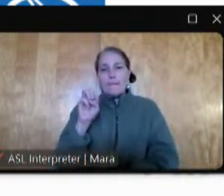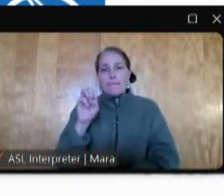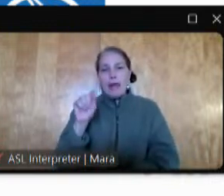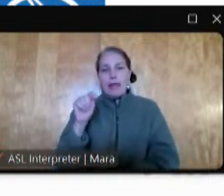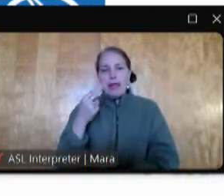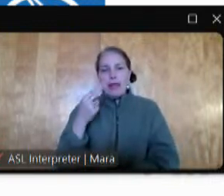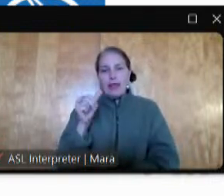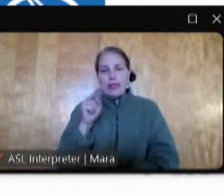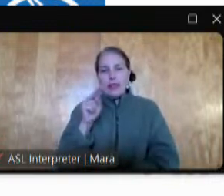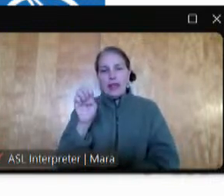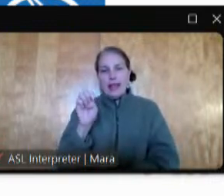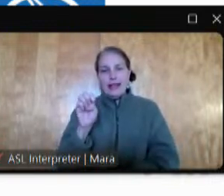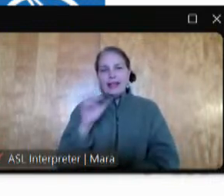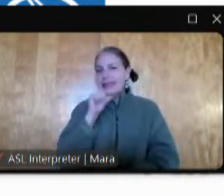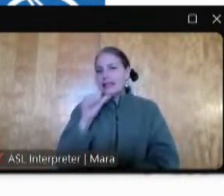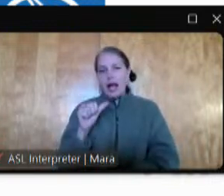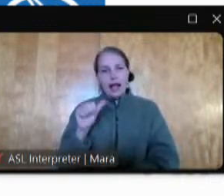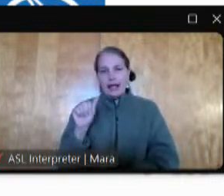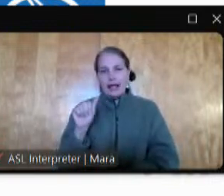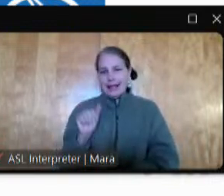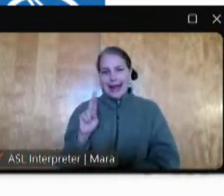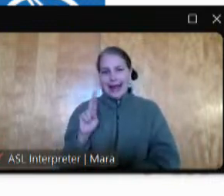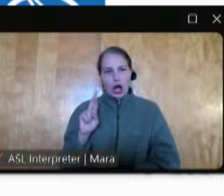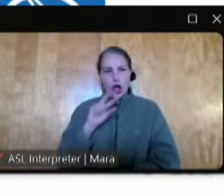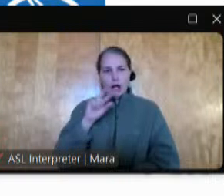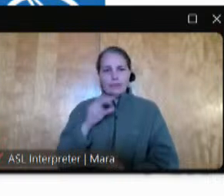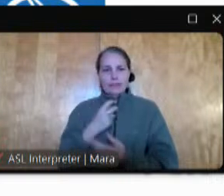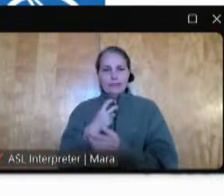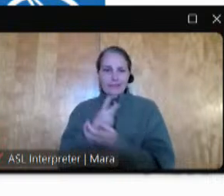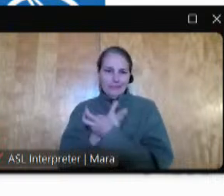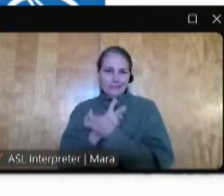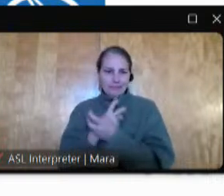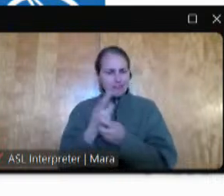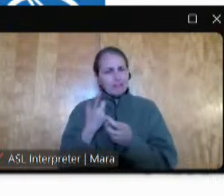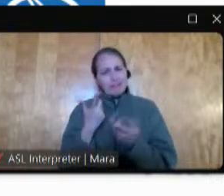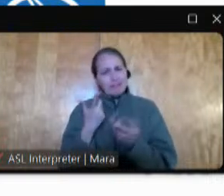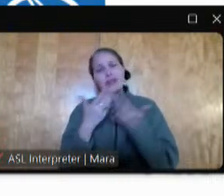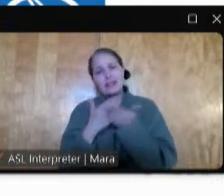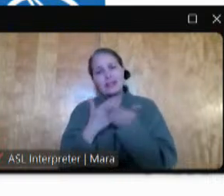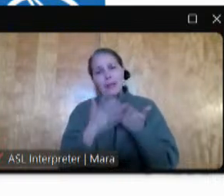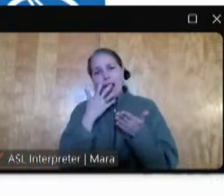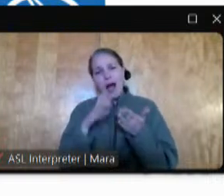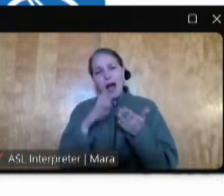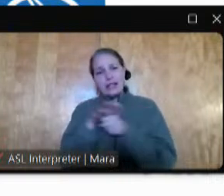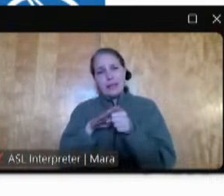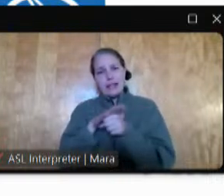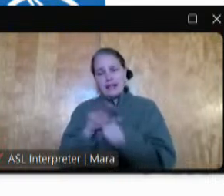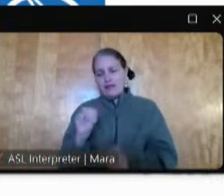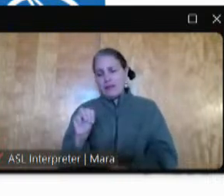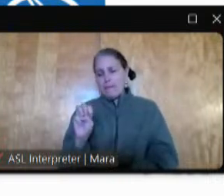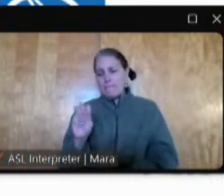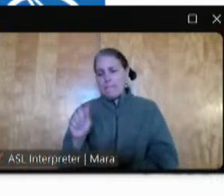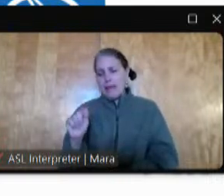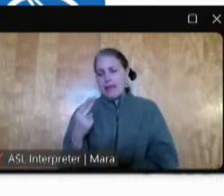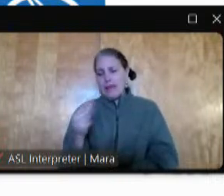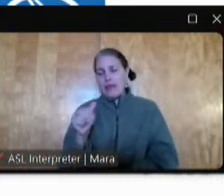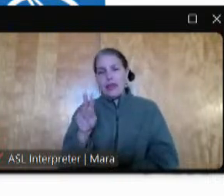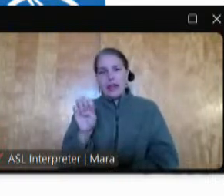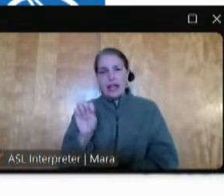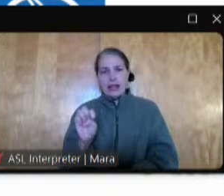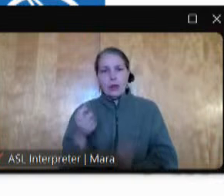toxic. We did see some hotspots of methane during the first survey conducted on January